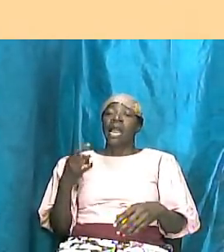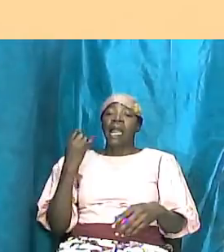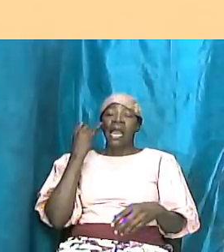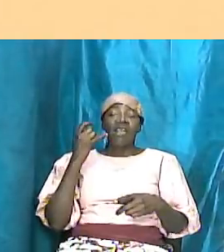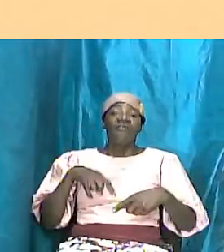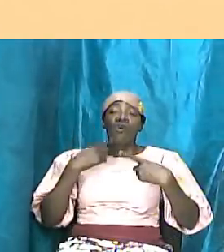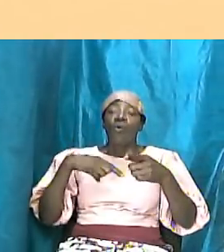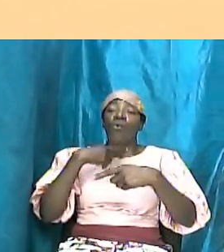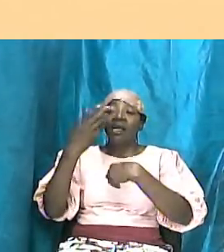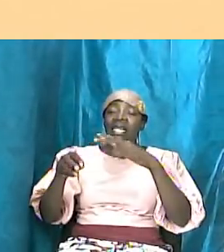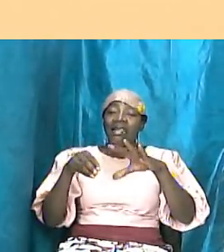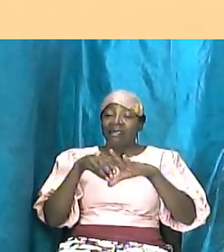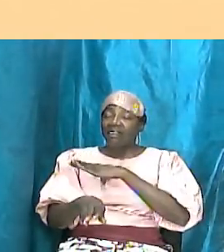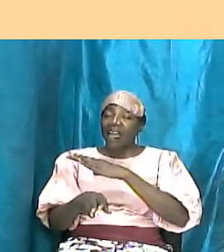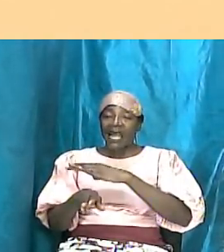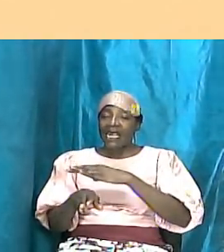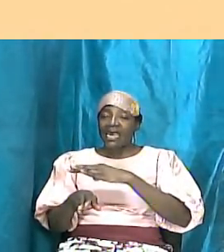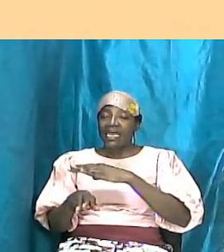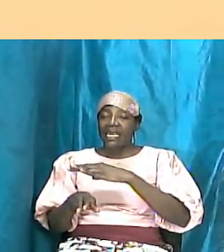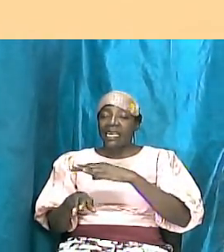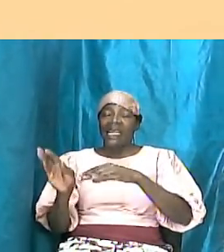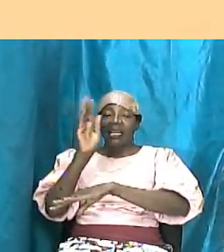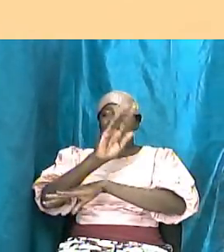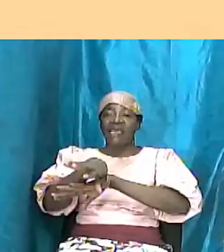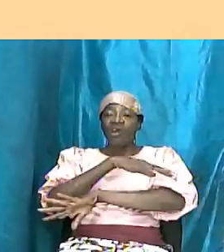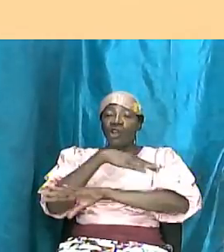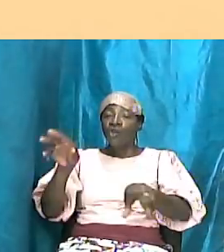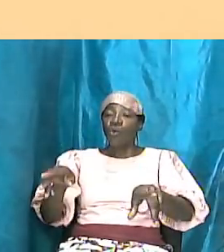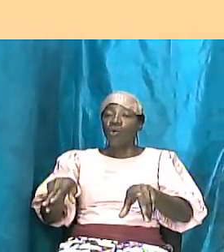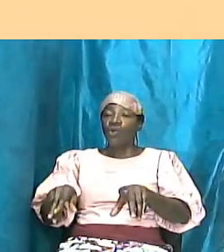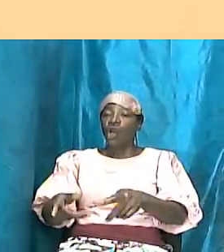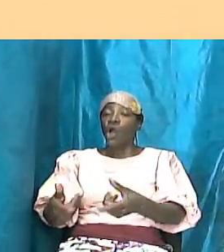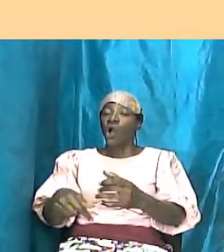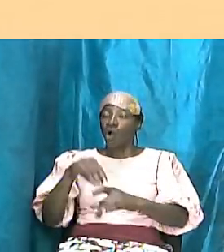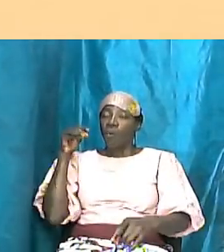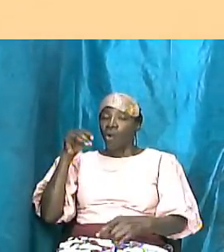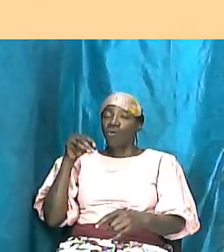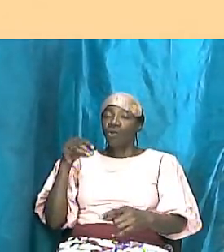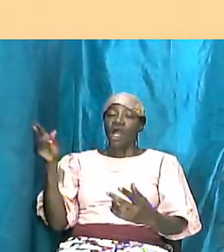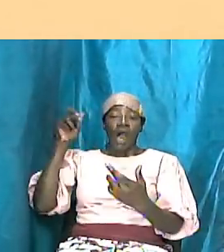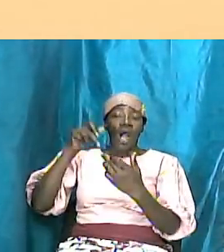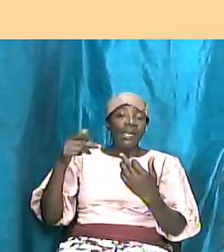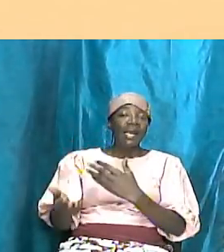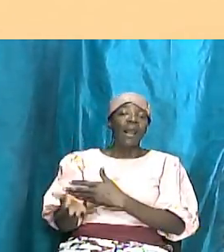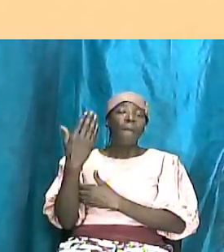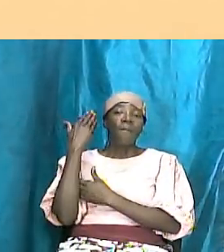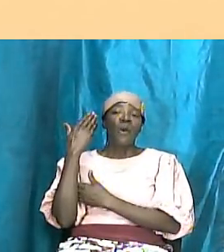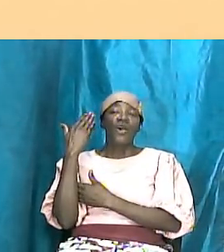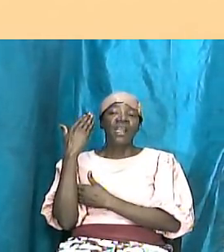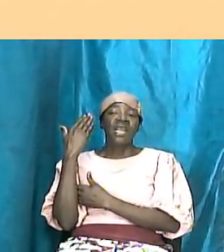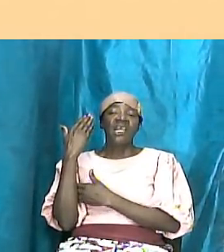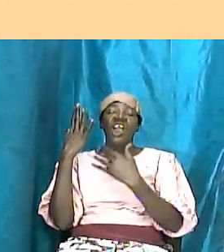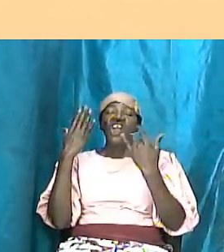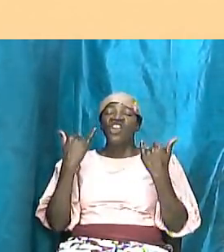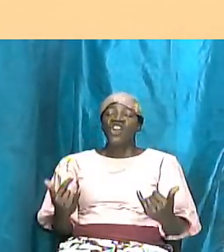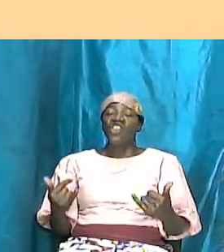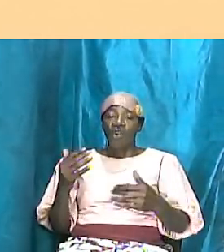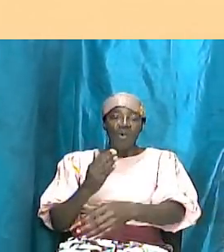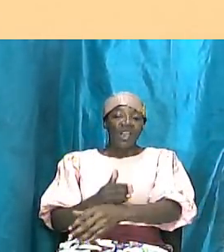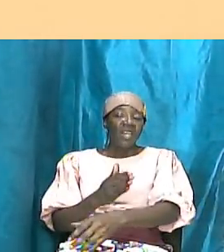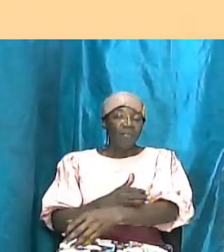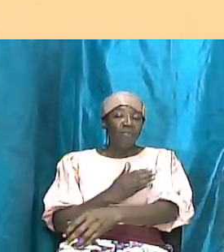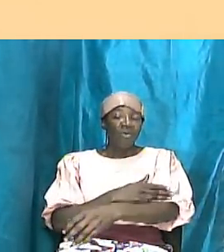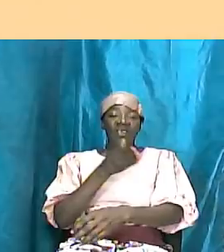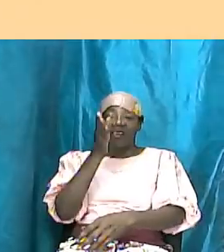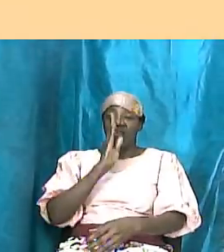that evening, you were not to come back out until morning, because they are now in the process. God had